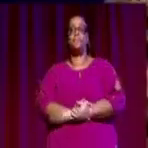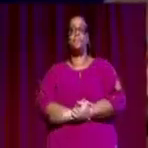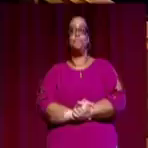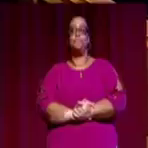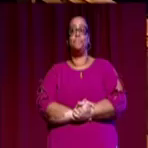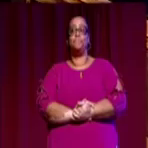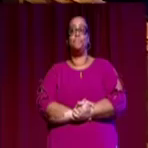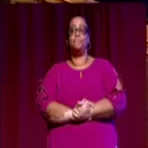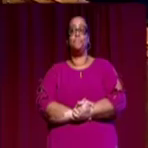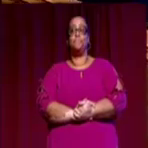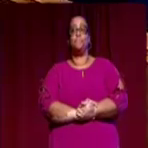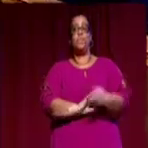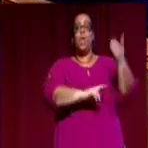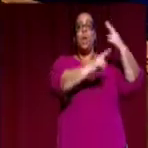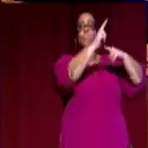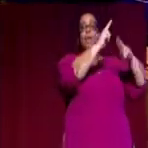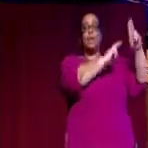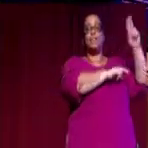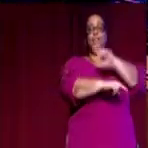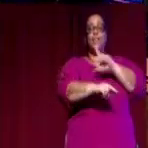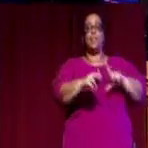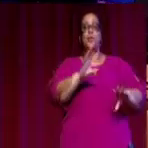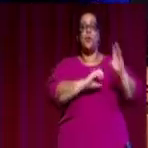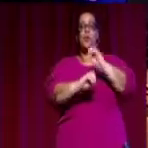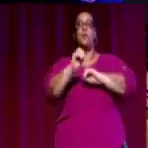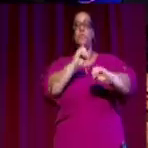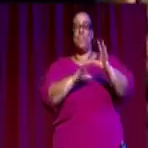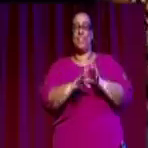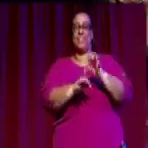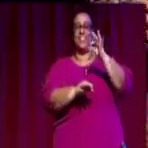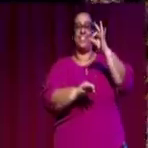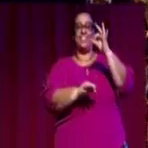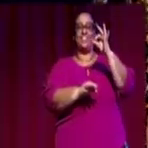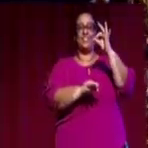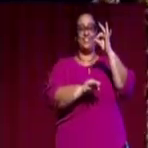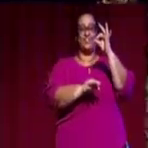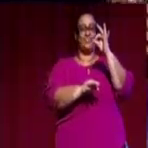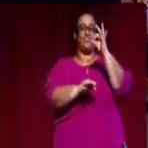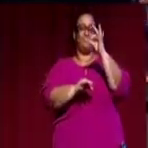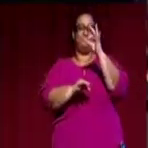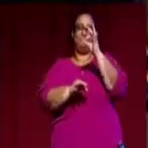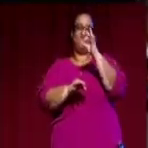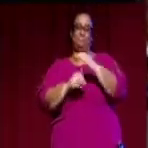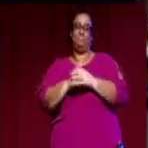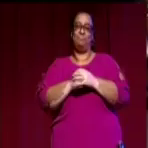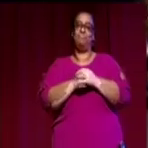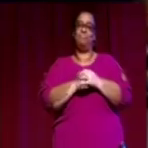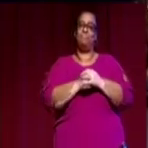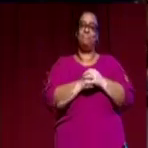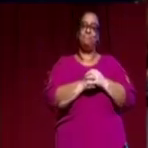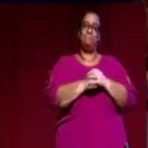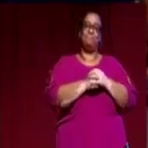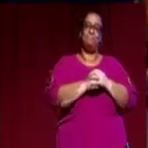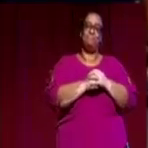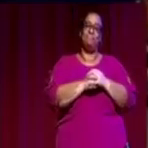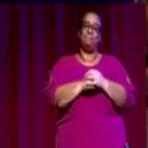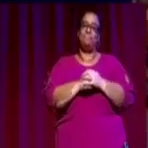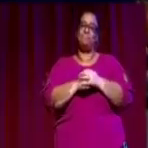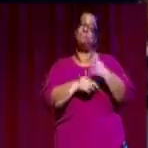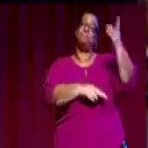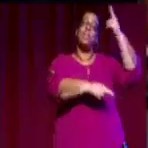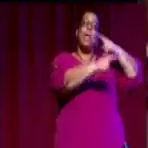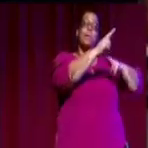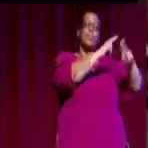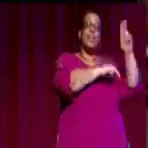Hey, I hear you sing, bless the Lord, oh my soul. Bless the Lord, oh my soul. Bless